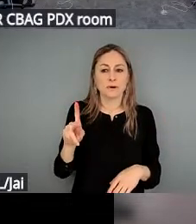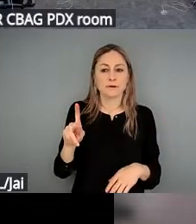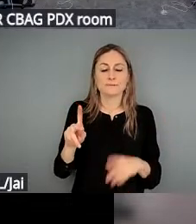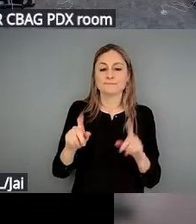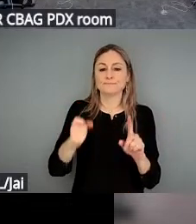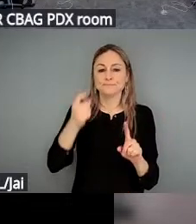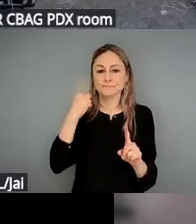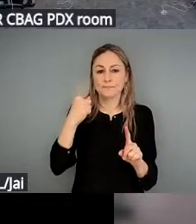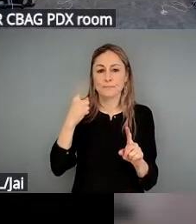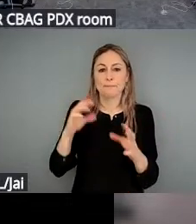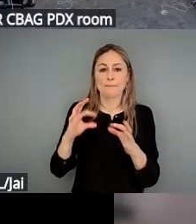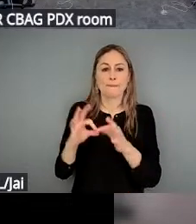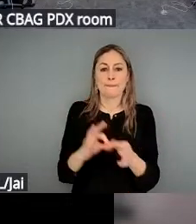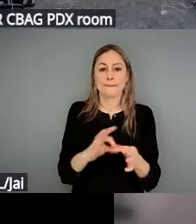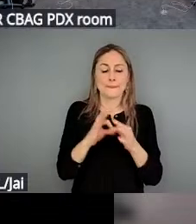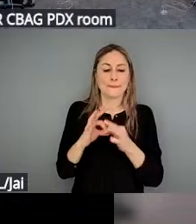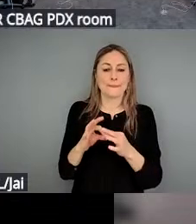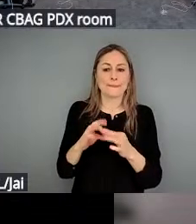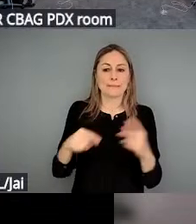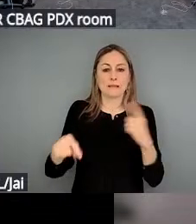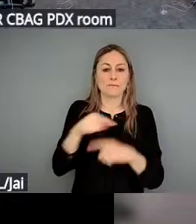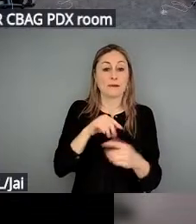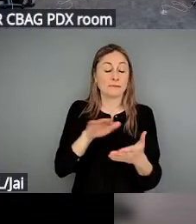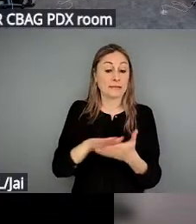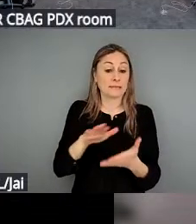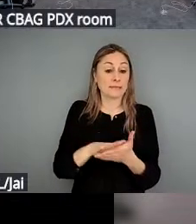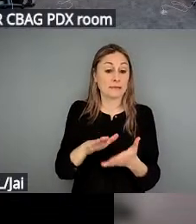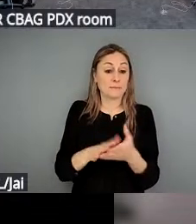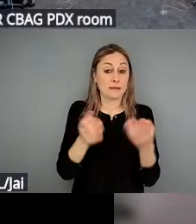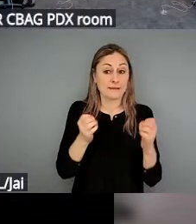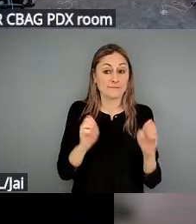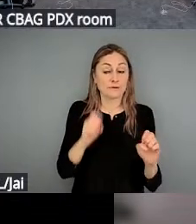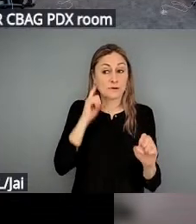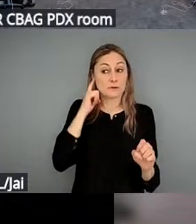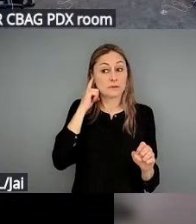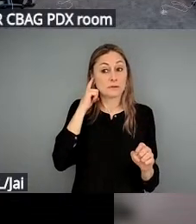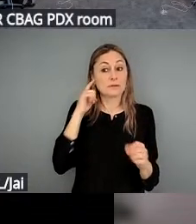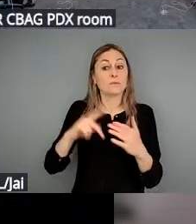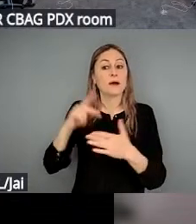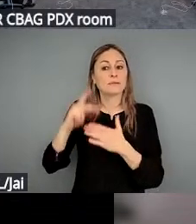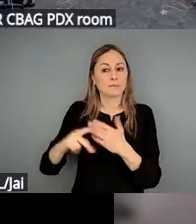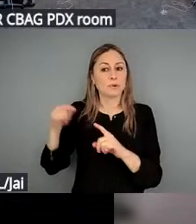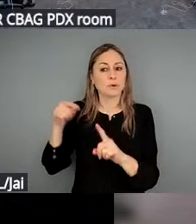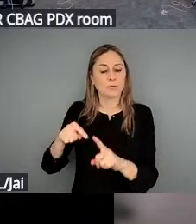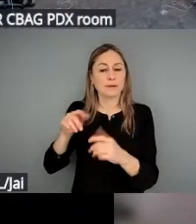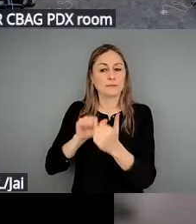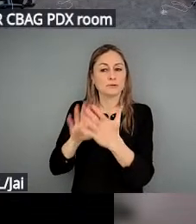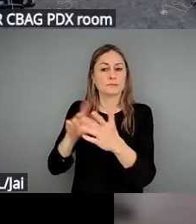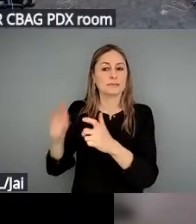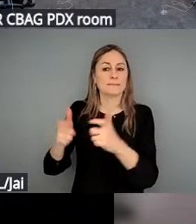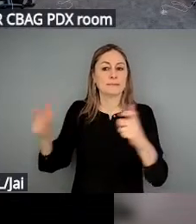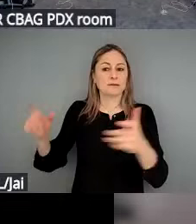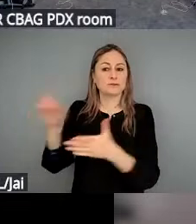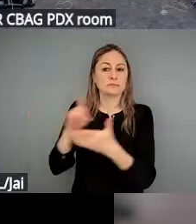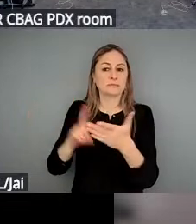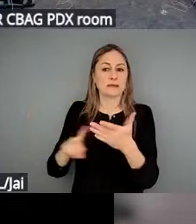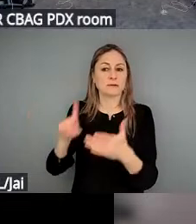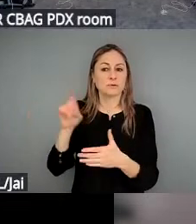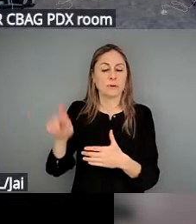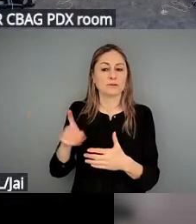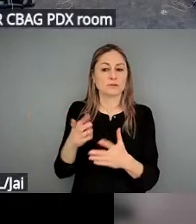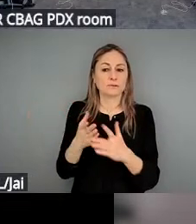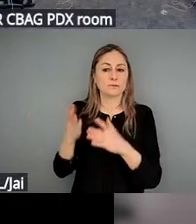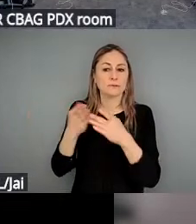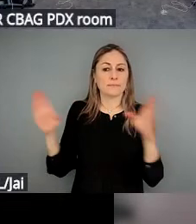this coordination around the cleanup effort, and while the program addresses the bigger design question through that public